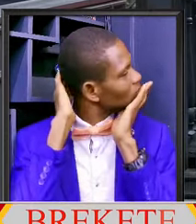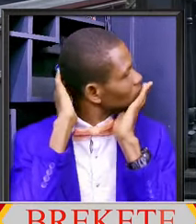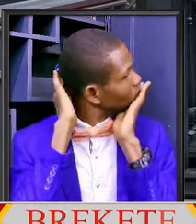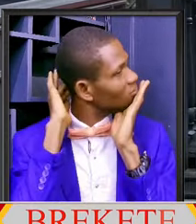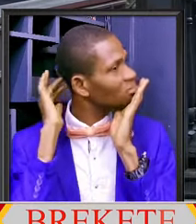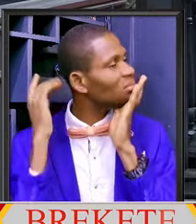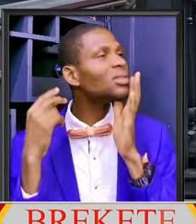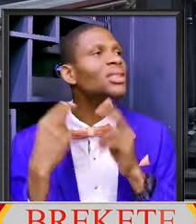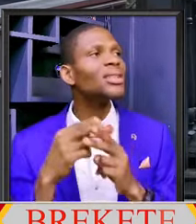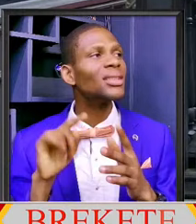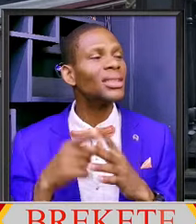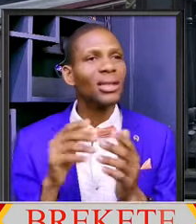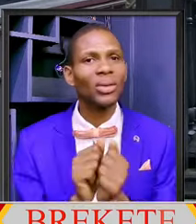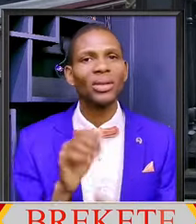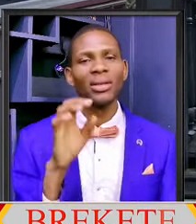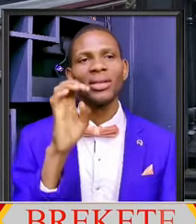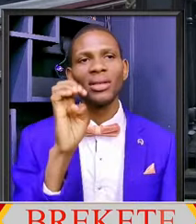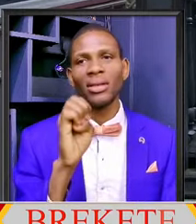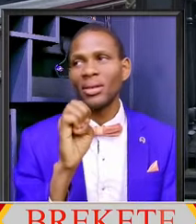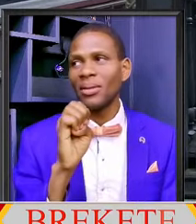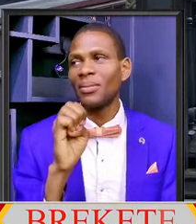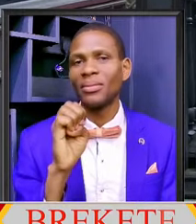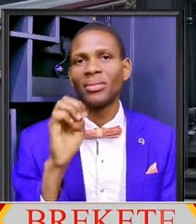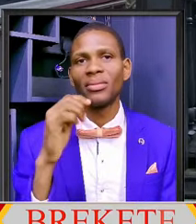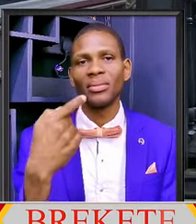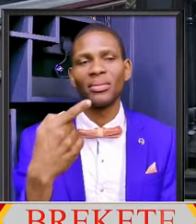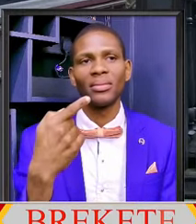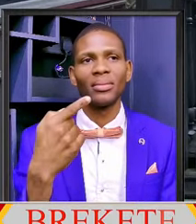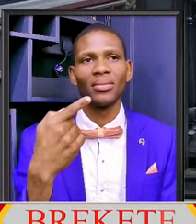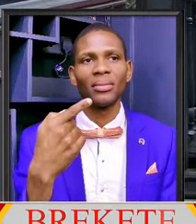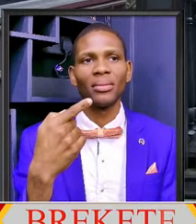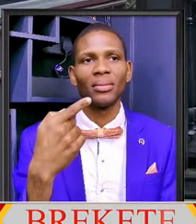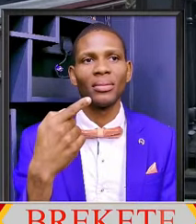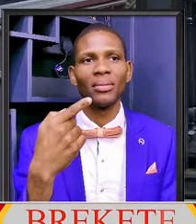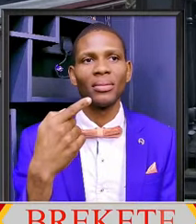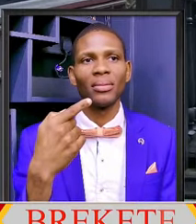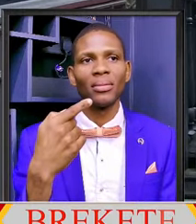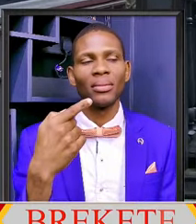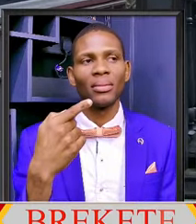The name start with E, G,